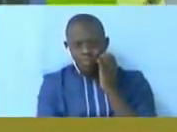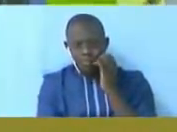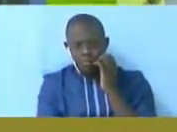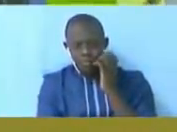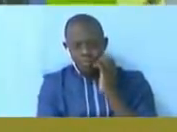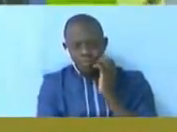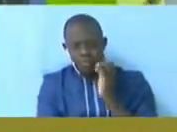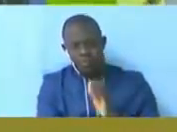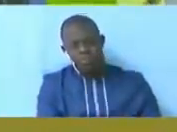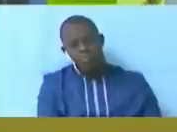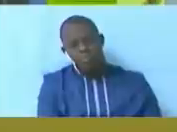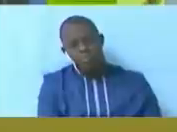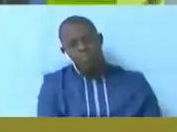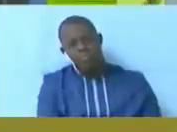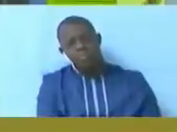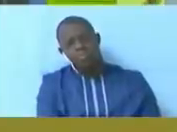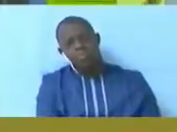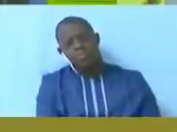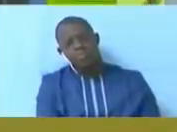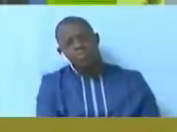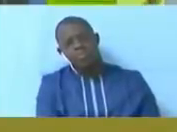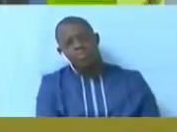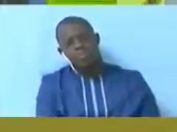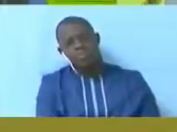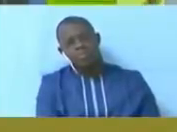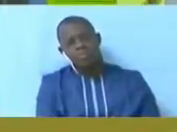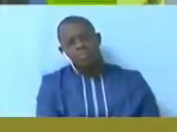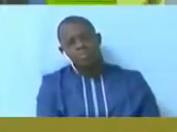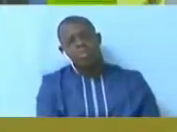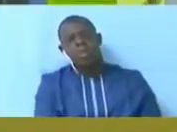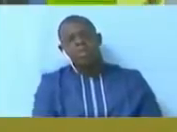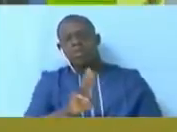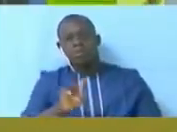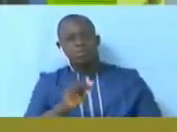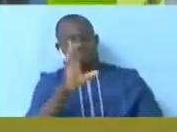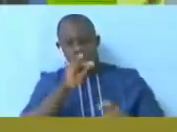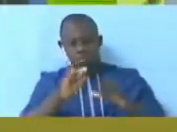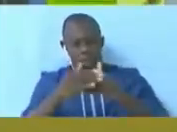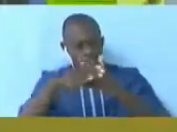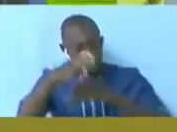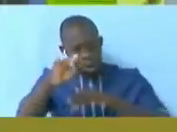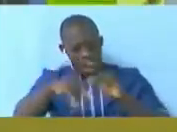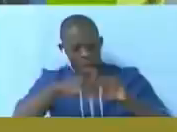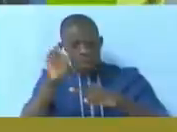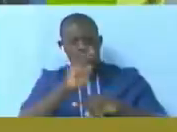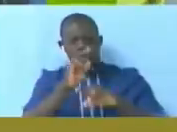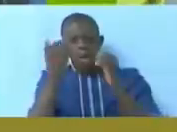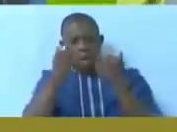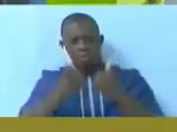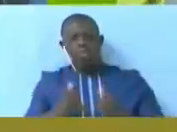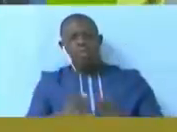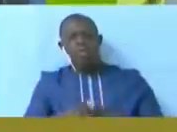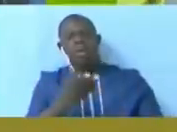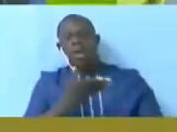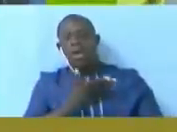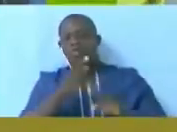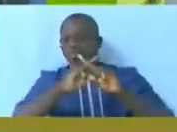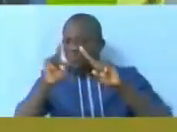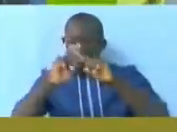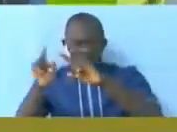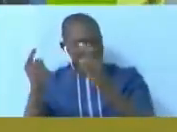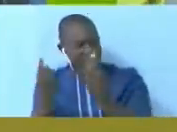I may not be able to go into the details of that, but there was a lot of infighting within the public service.